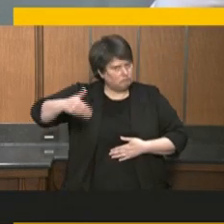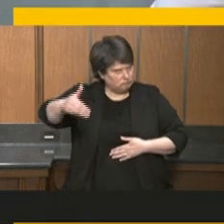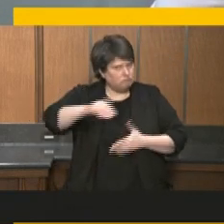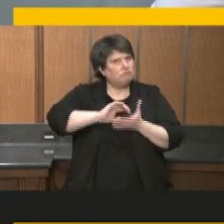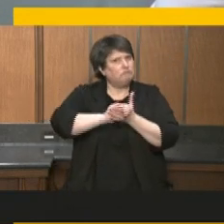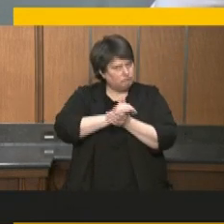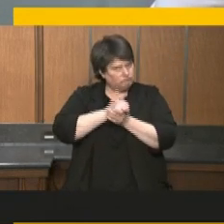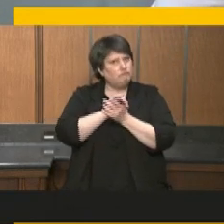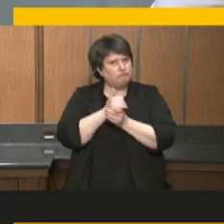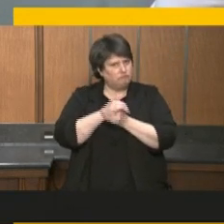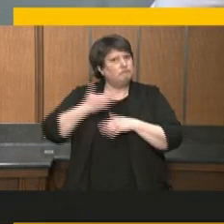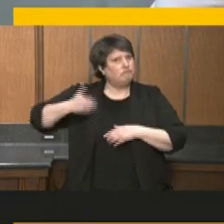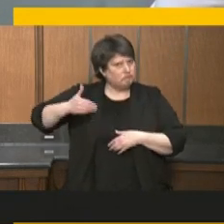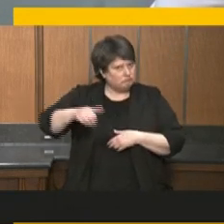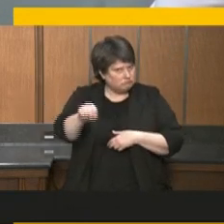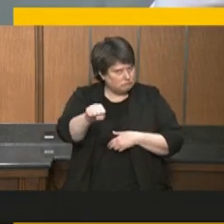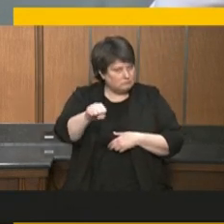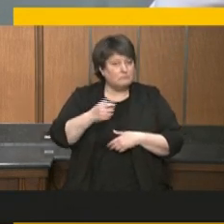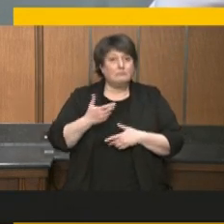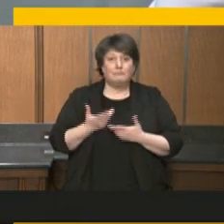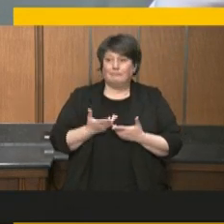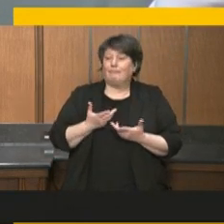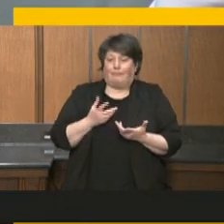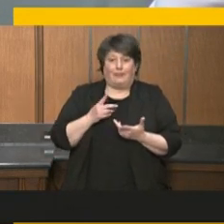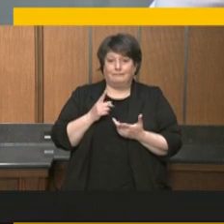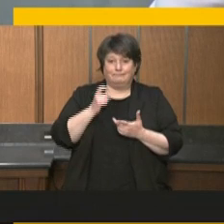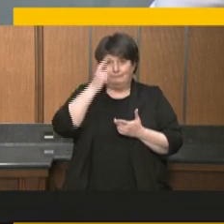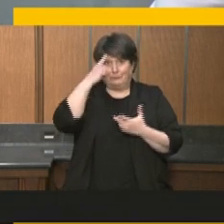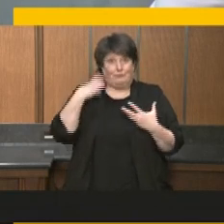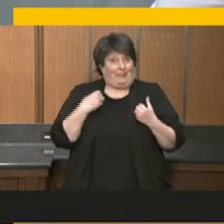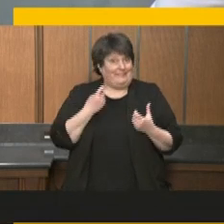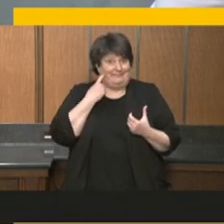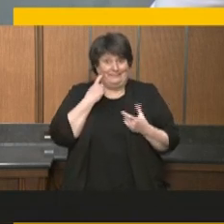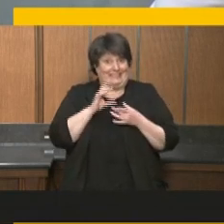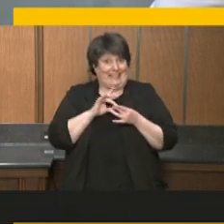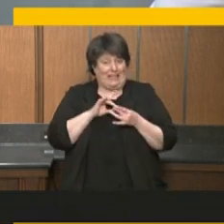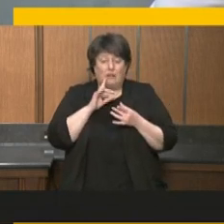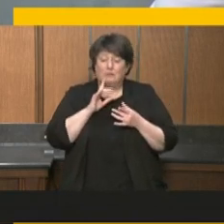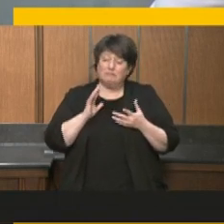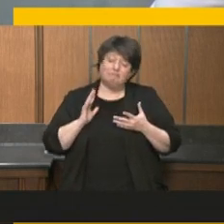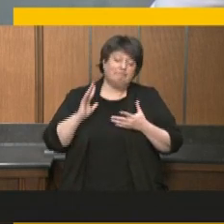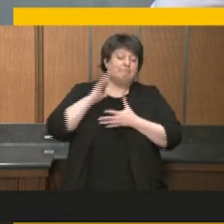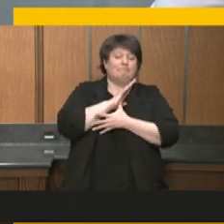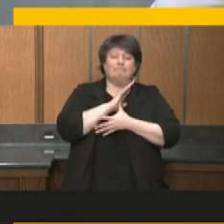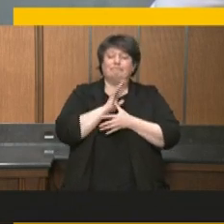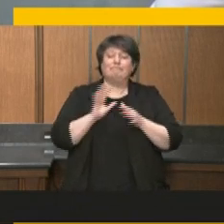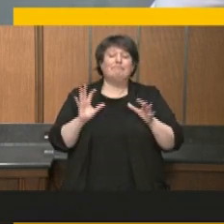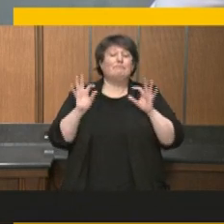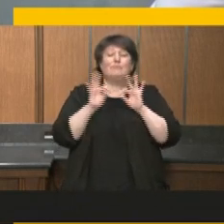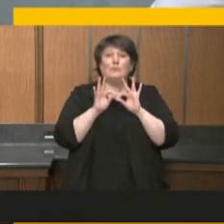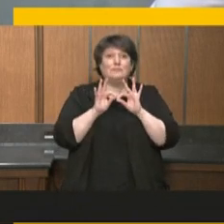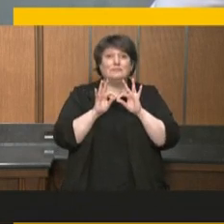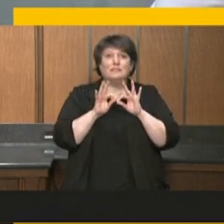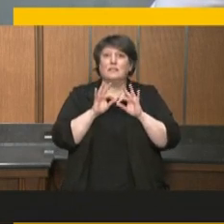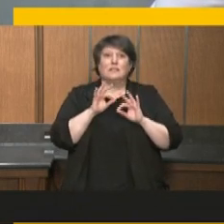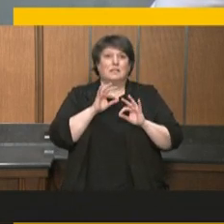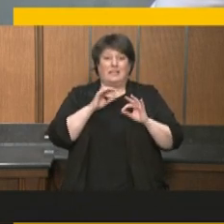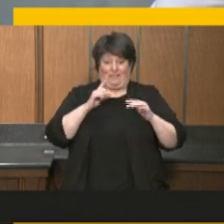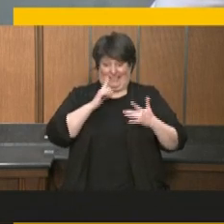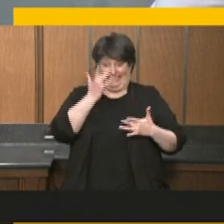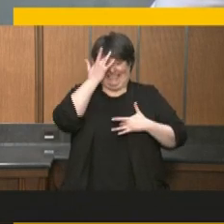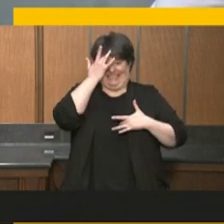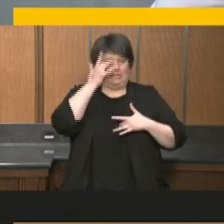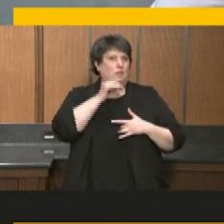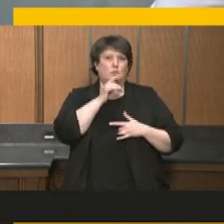But as the Minister of Health said, that the most important thing really, really is to not go to work when you're sick. This is